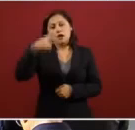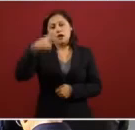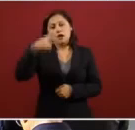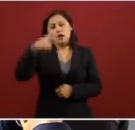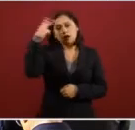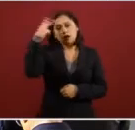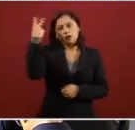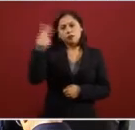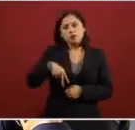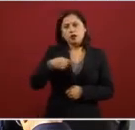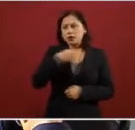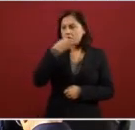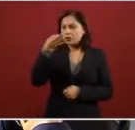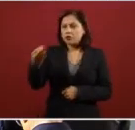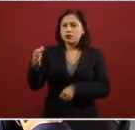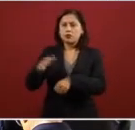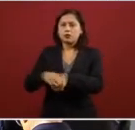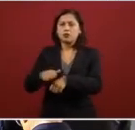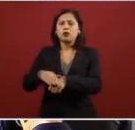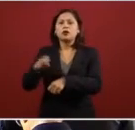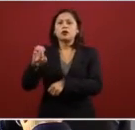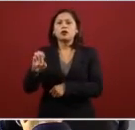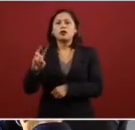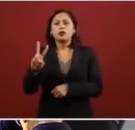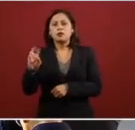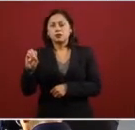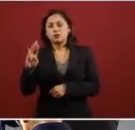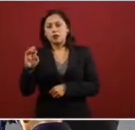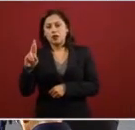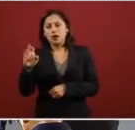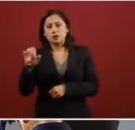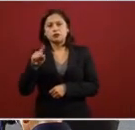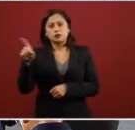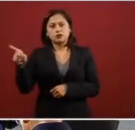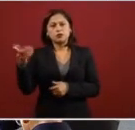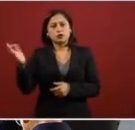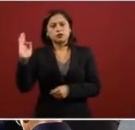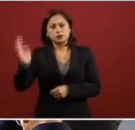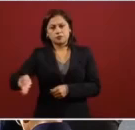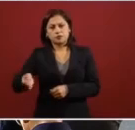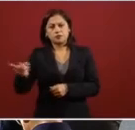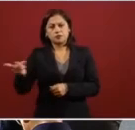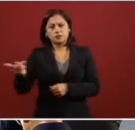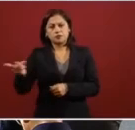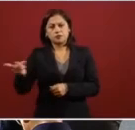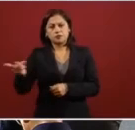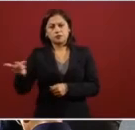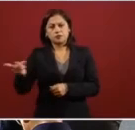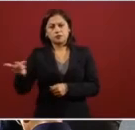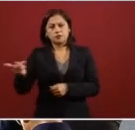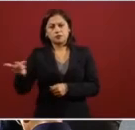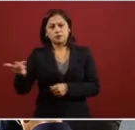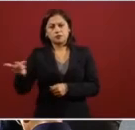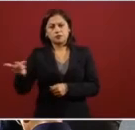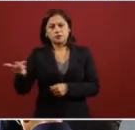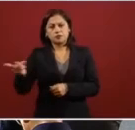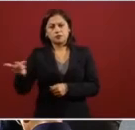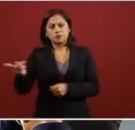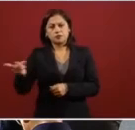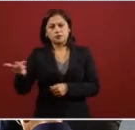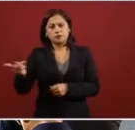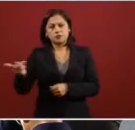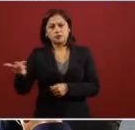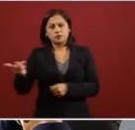Mexico offered. A raíz de ello se instruyó por parte del señor presidente. So based on